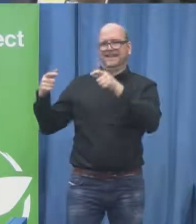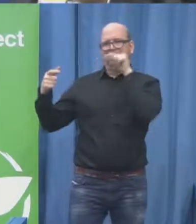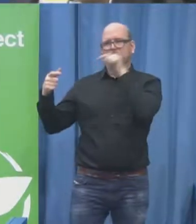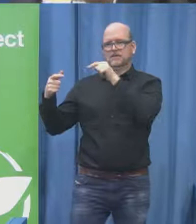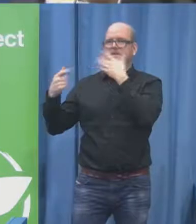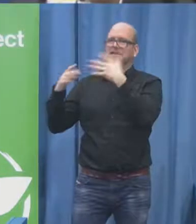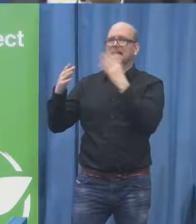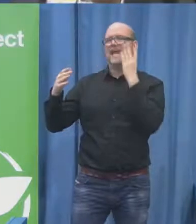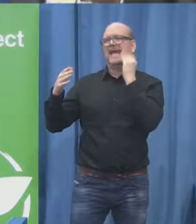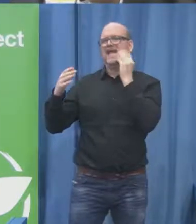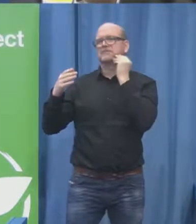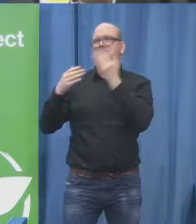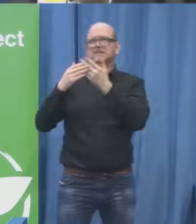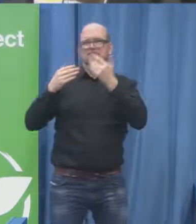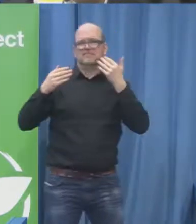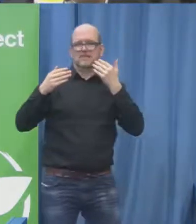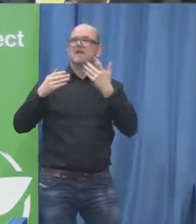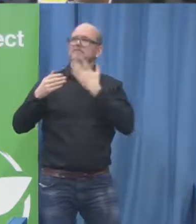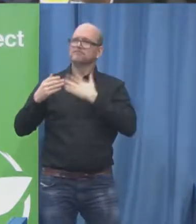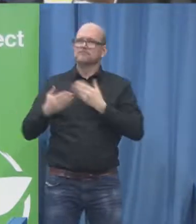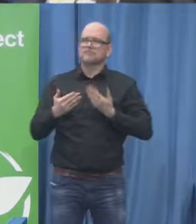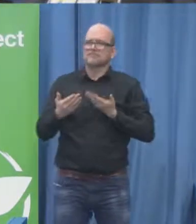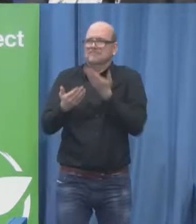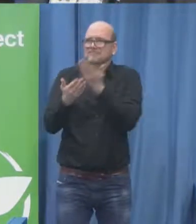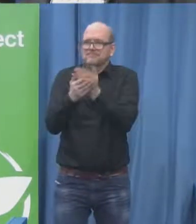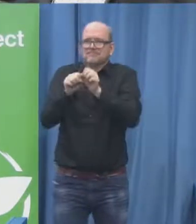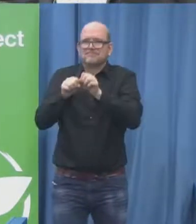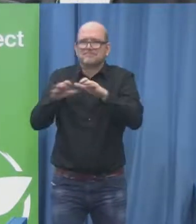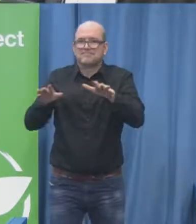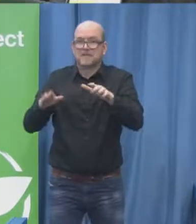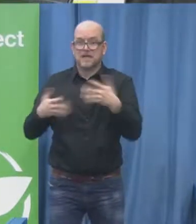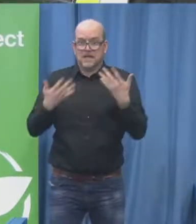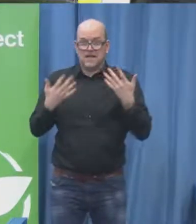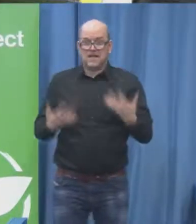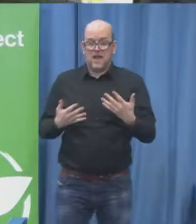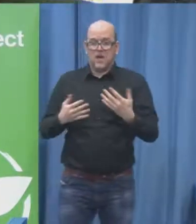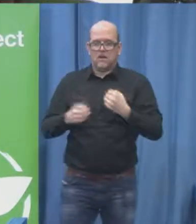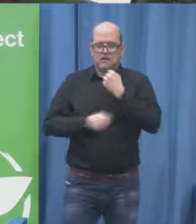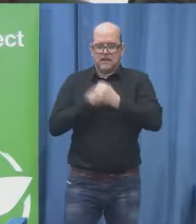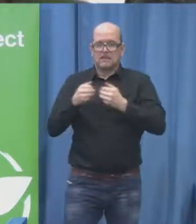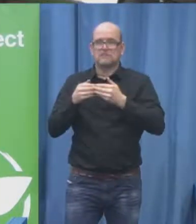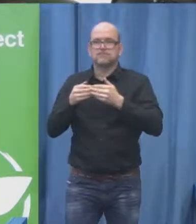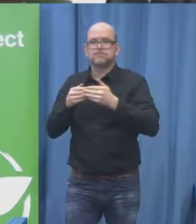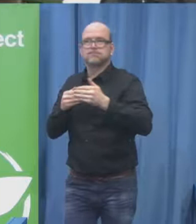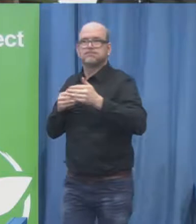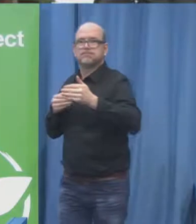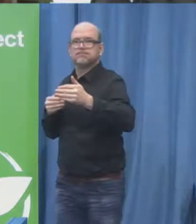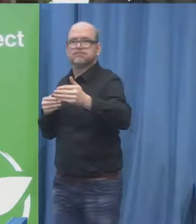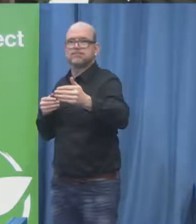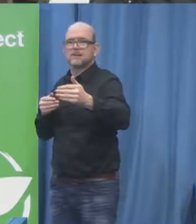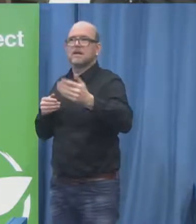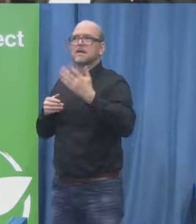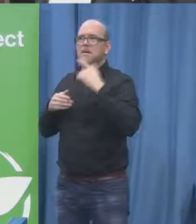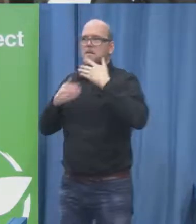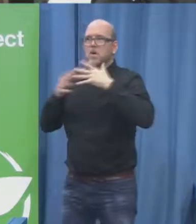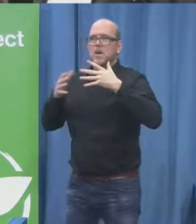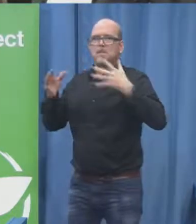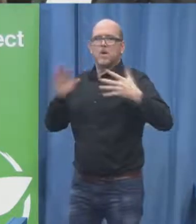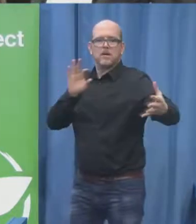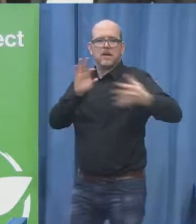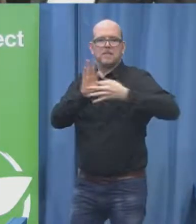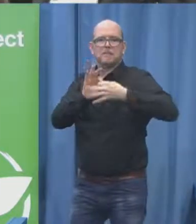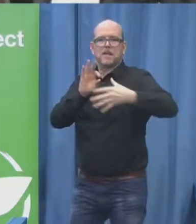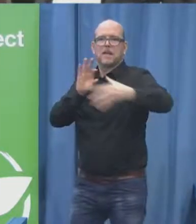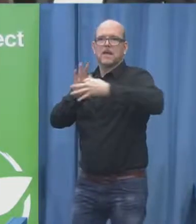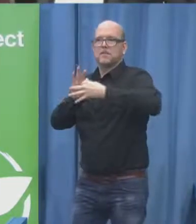Foundation. Now, after these 6 years, we and the World Future Council have agreed that it is